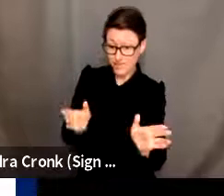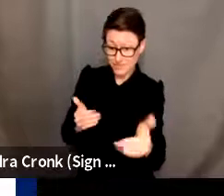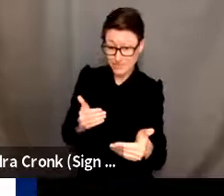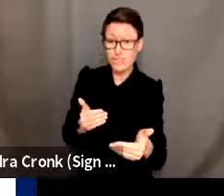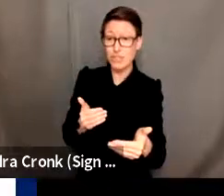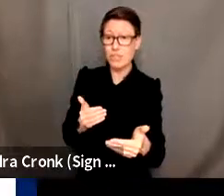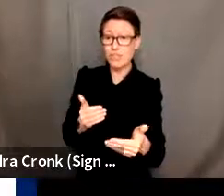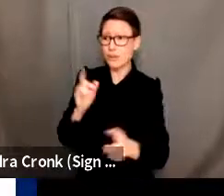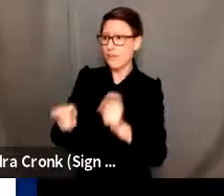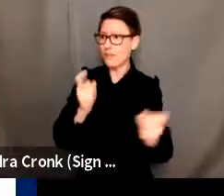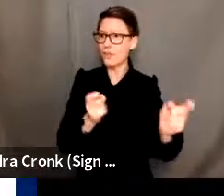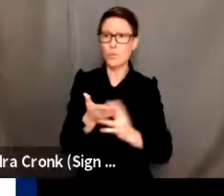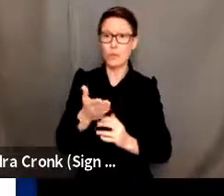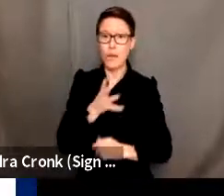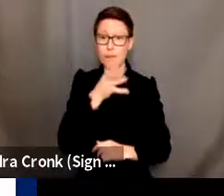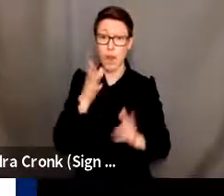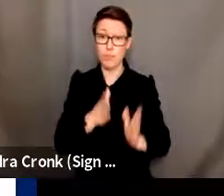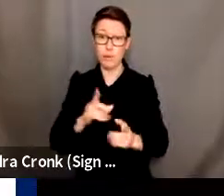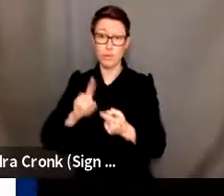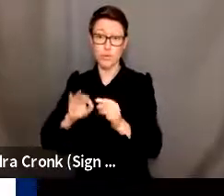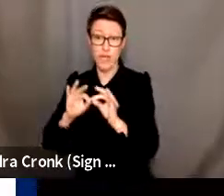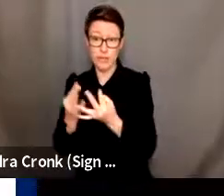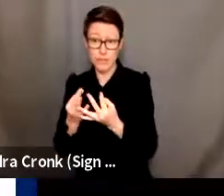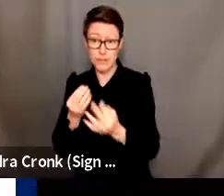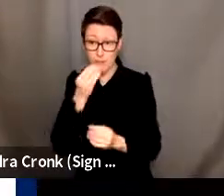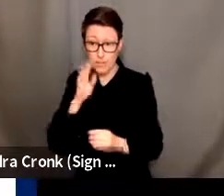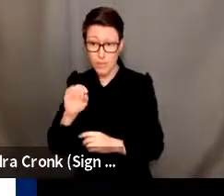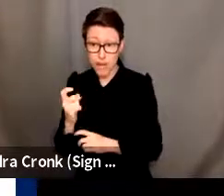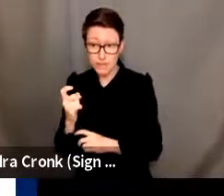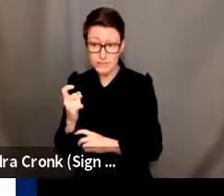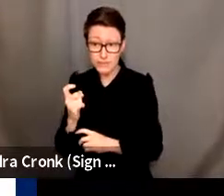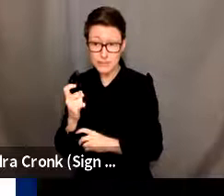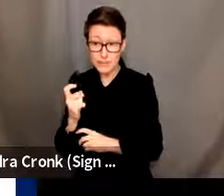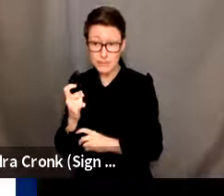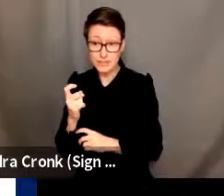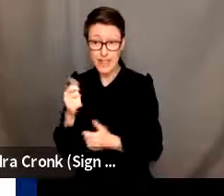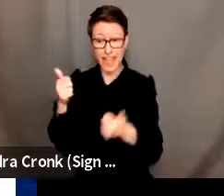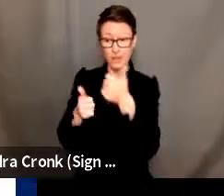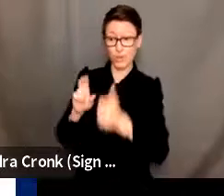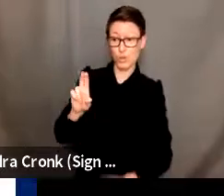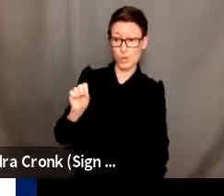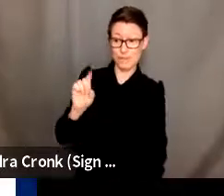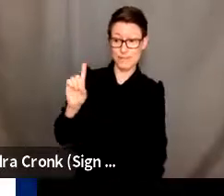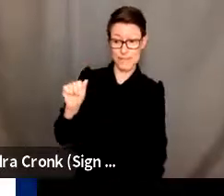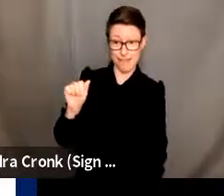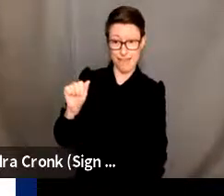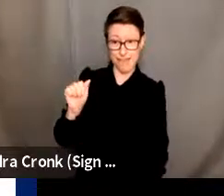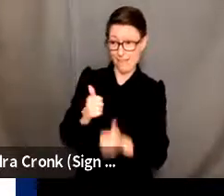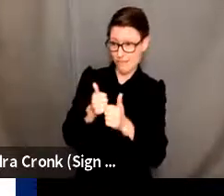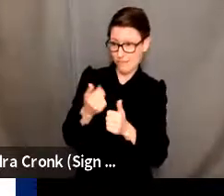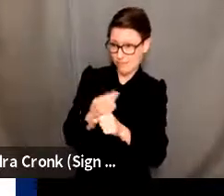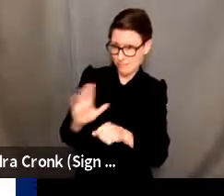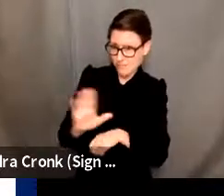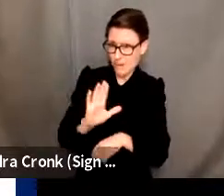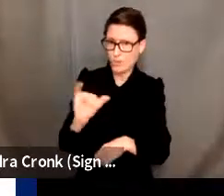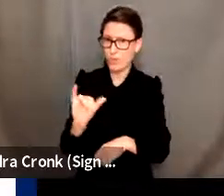box program in the USDA. And so we are here actually every Saturday right now, additionally